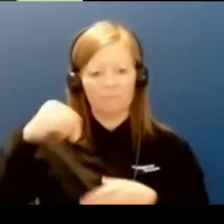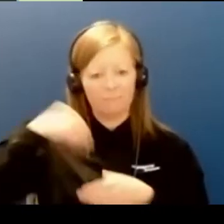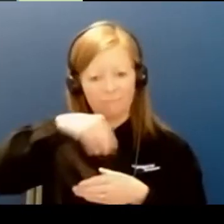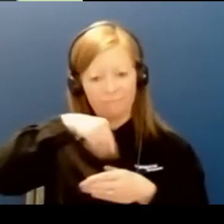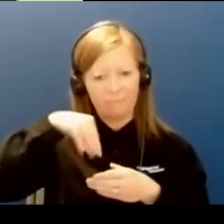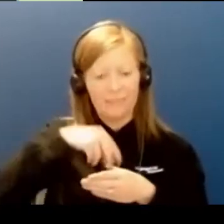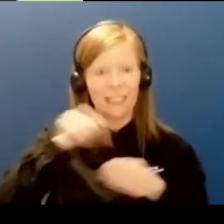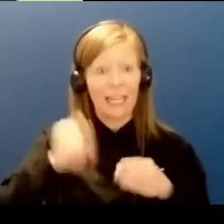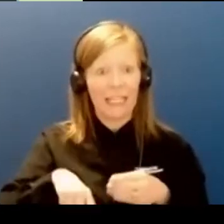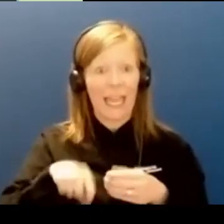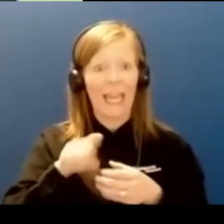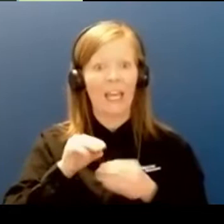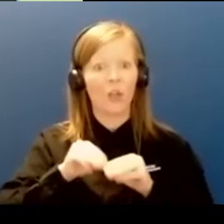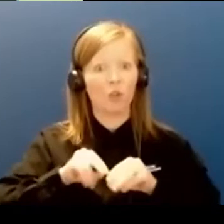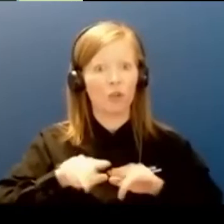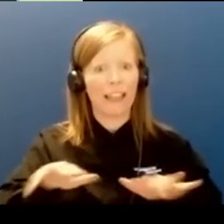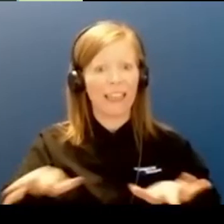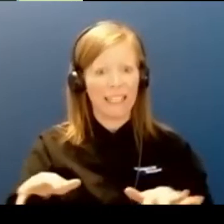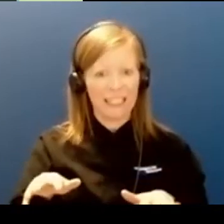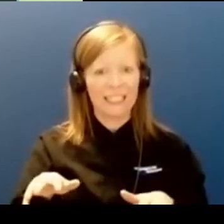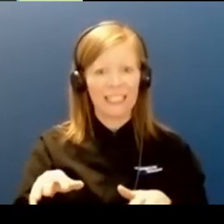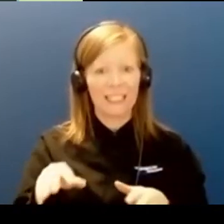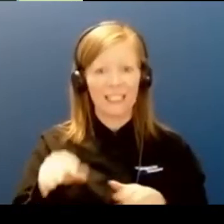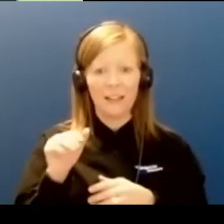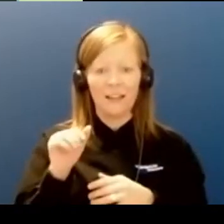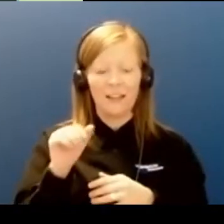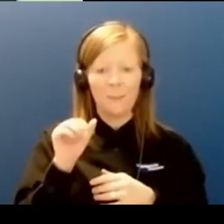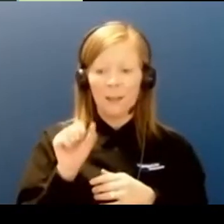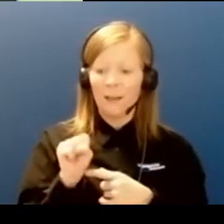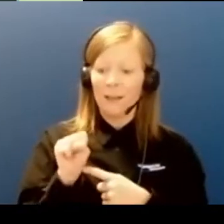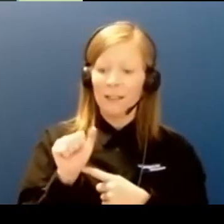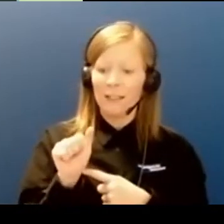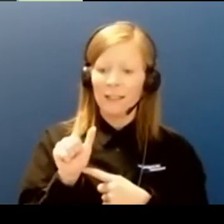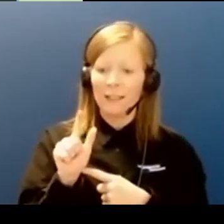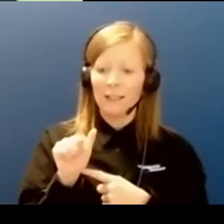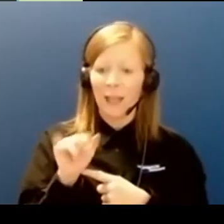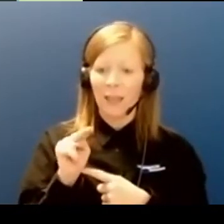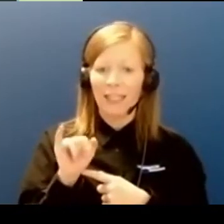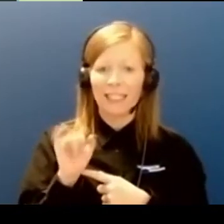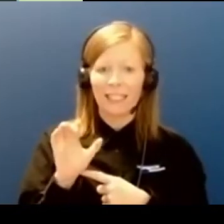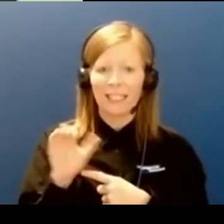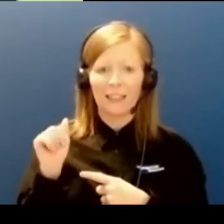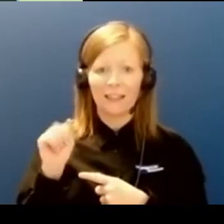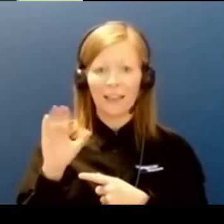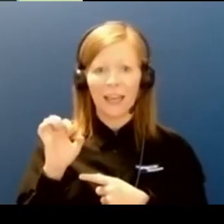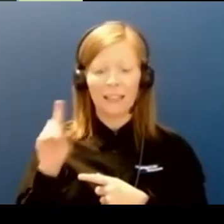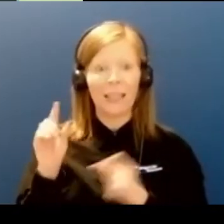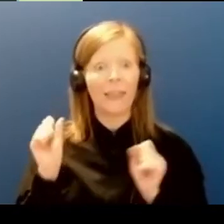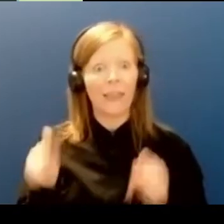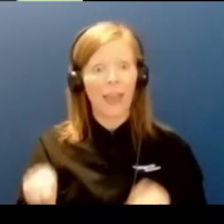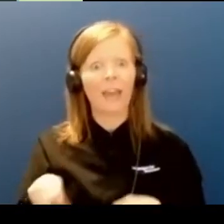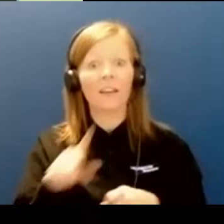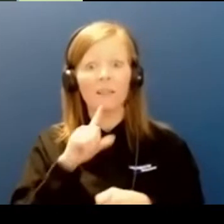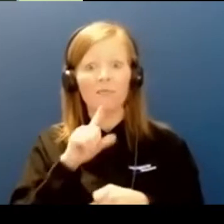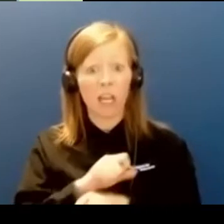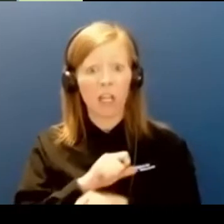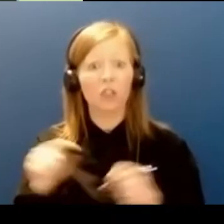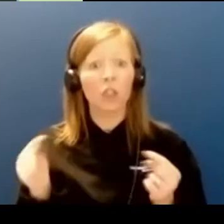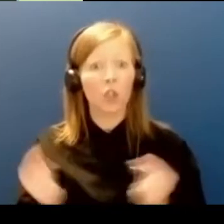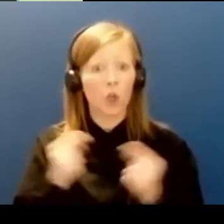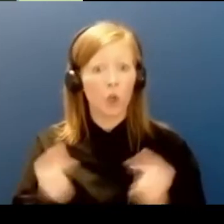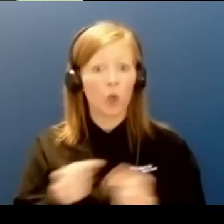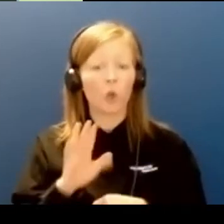succinic acid in the child's mouth, which can be actually harmful. So the